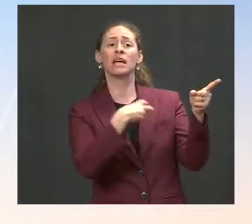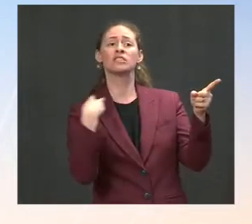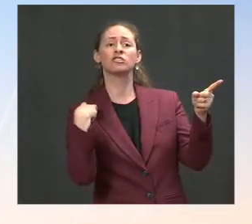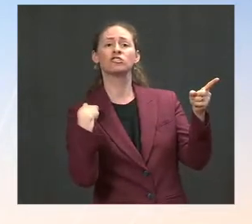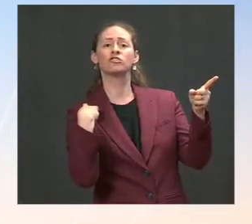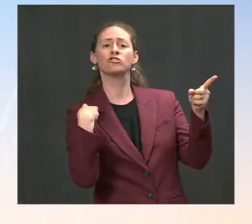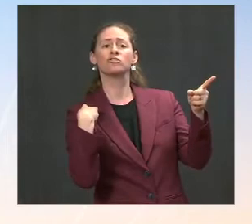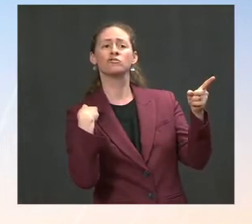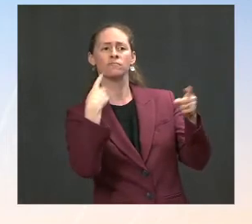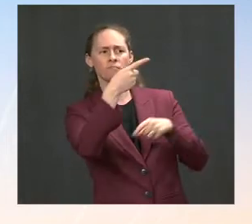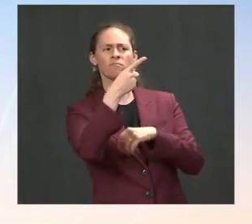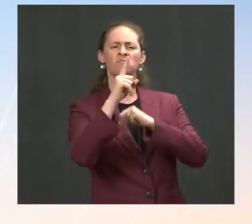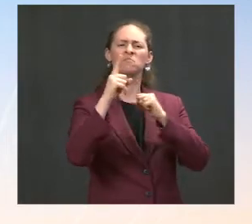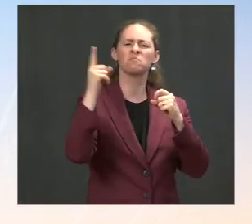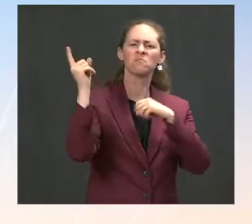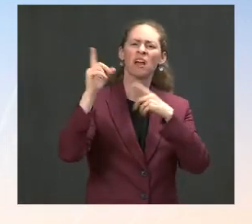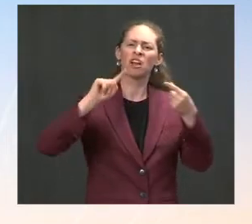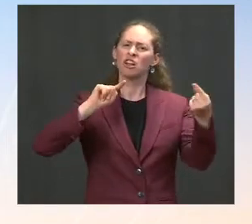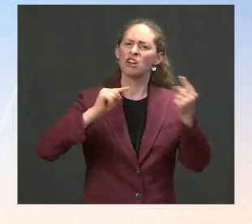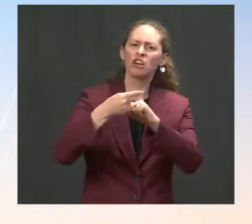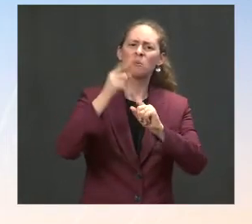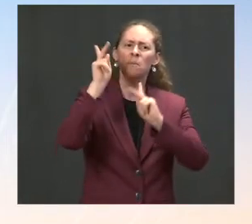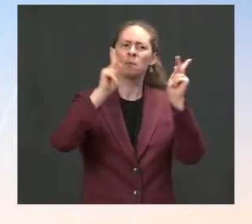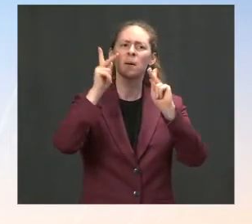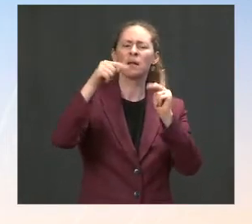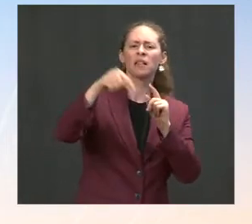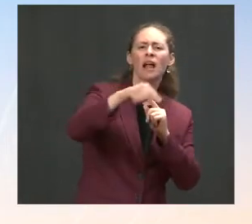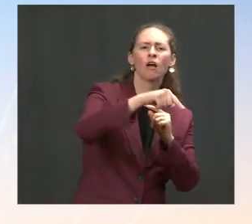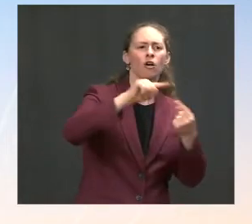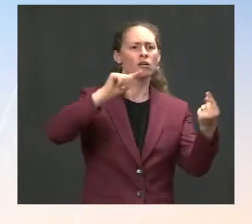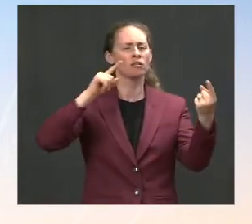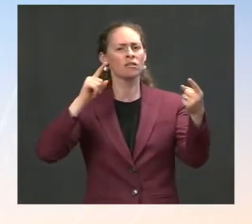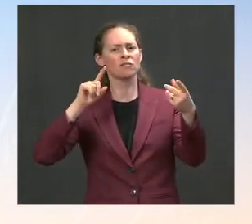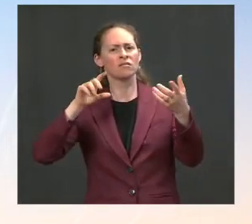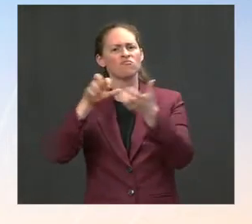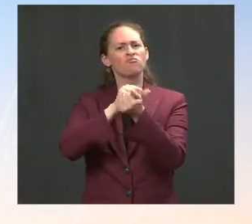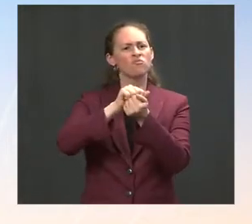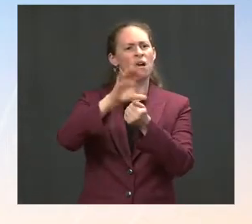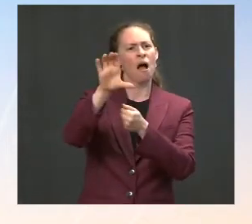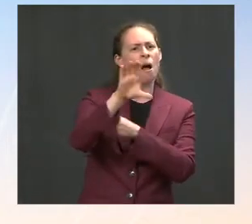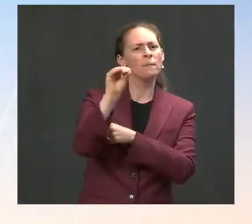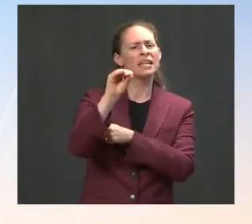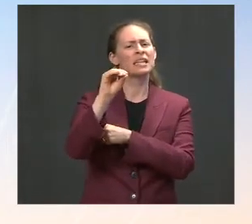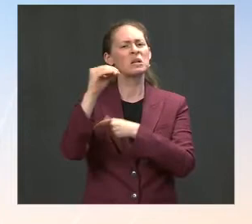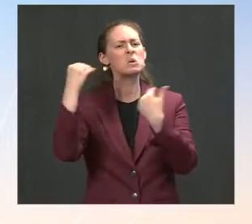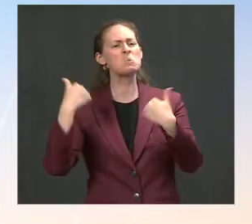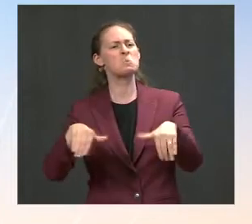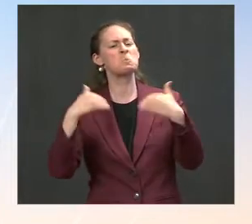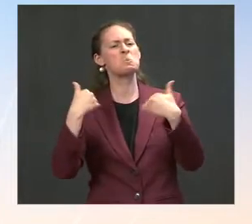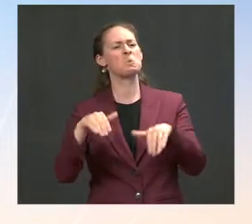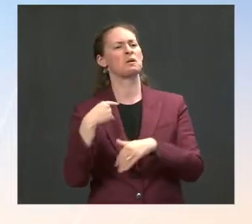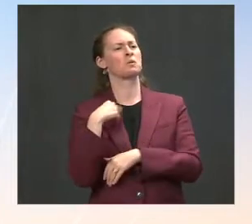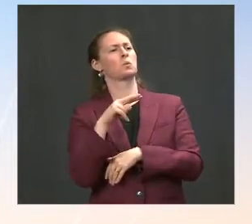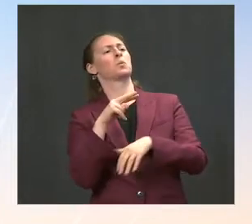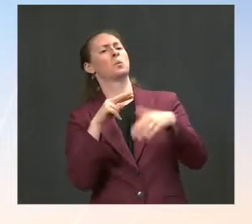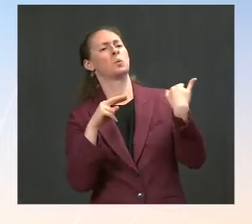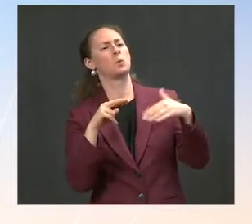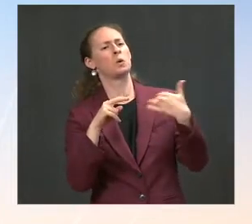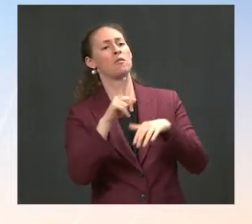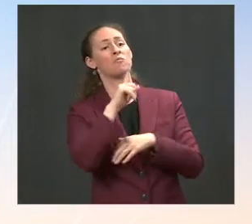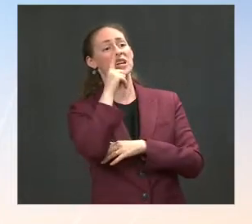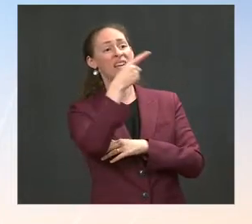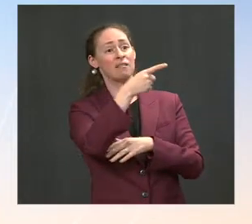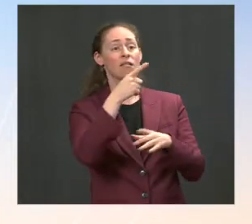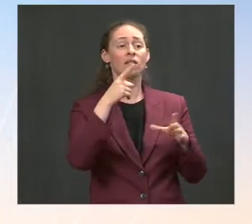to send political signals and further illustrate the PRC's deteriorating investment climate and rising political risk.